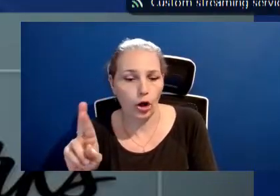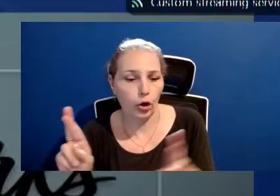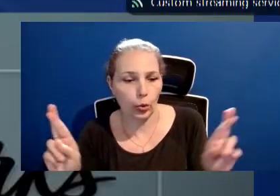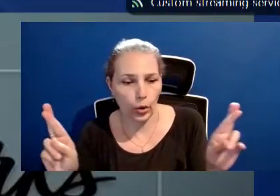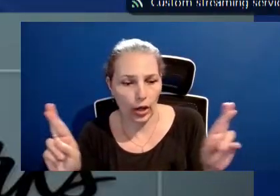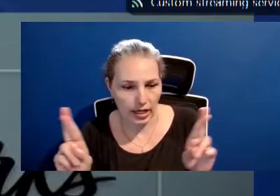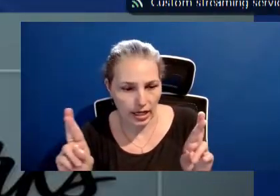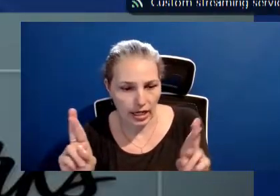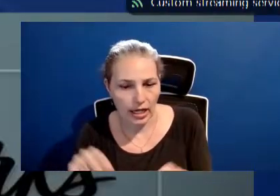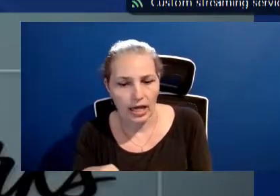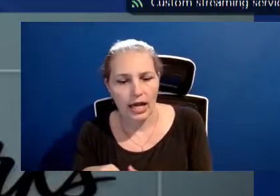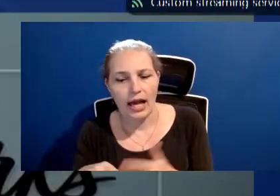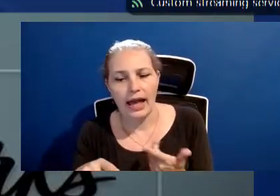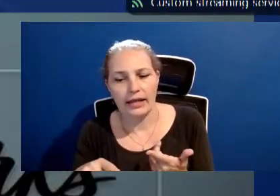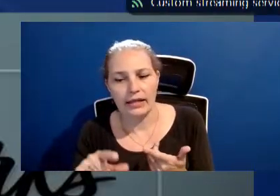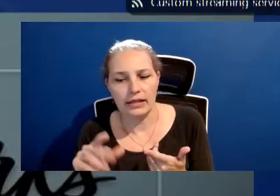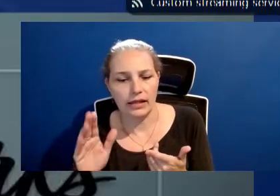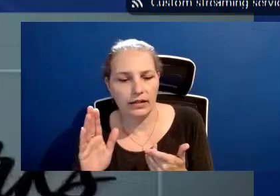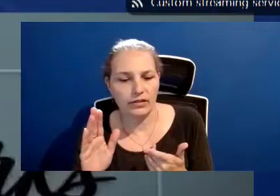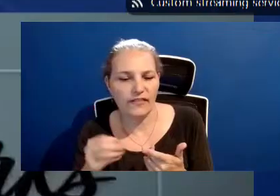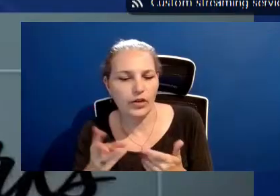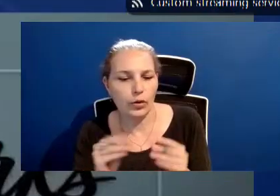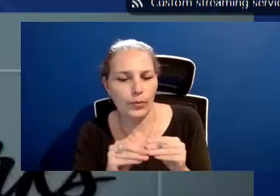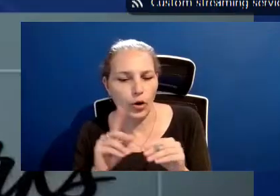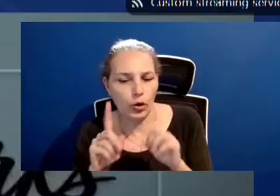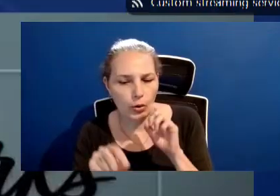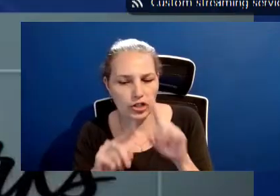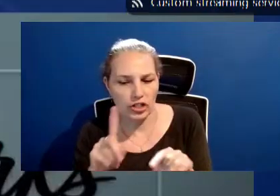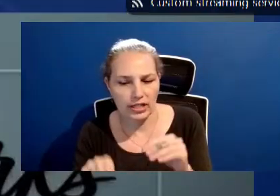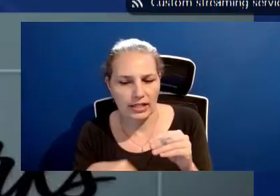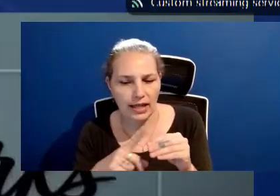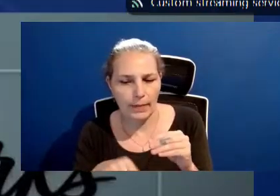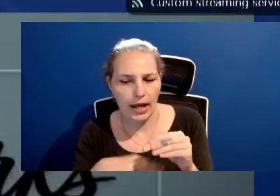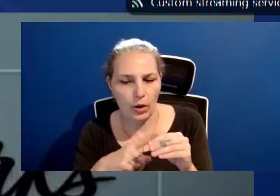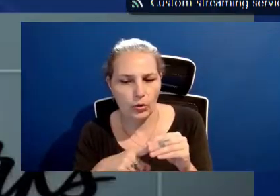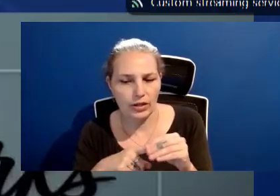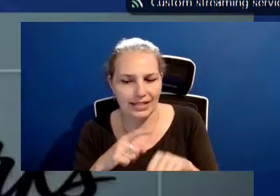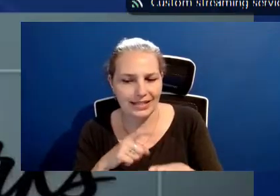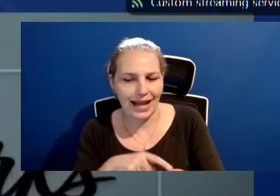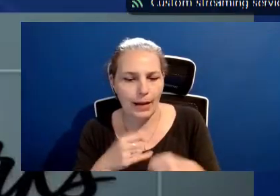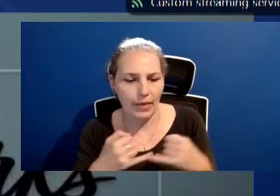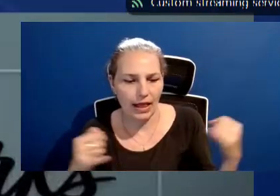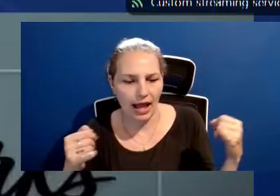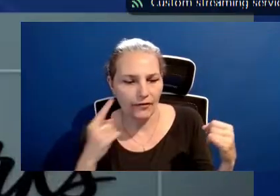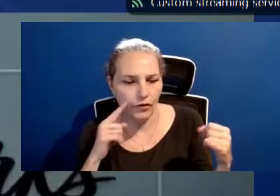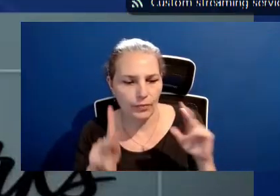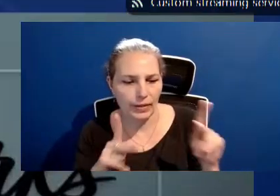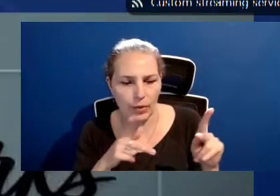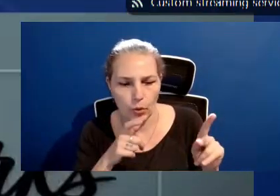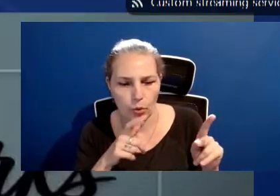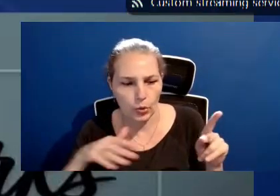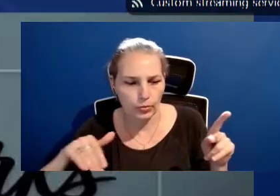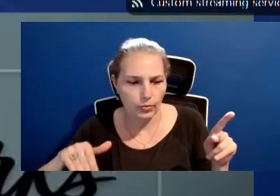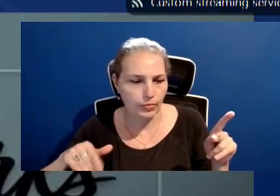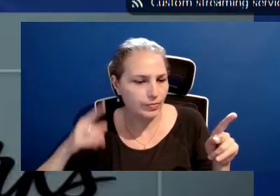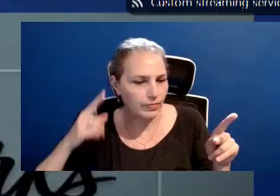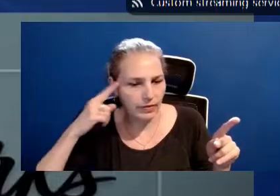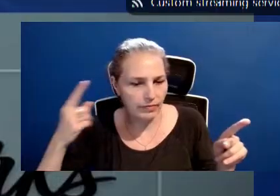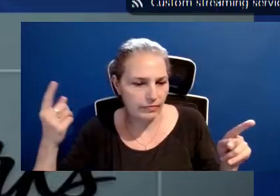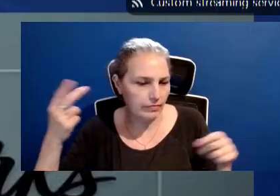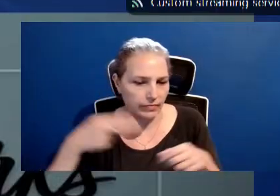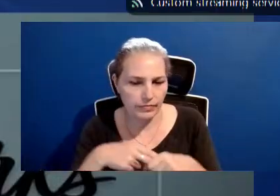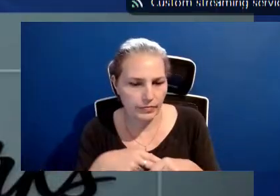questions about what is the plan or timeline for those who opted out, but have not yet cleared their properties or pulled debris